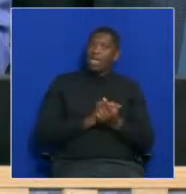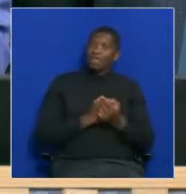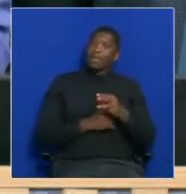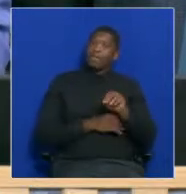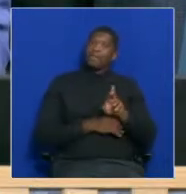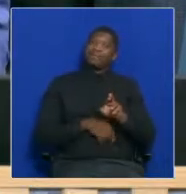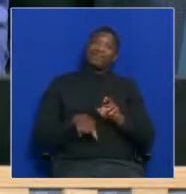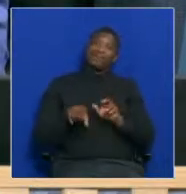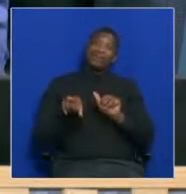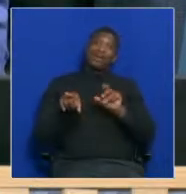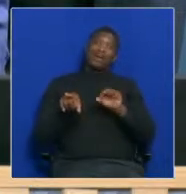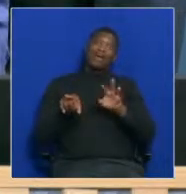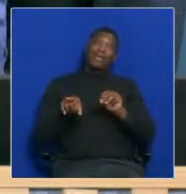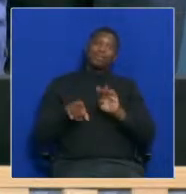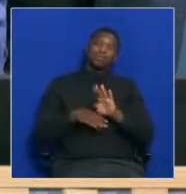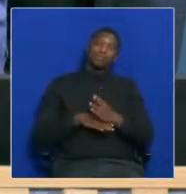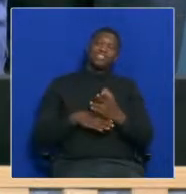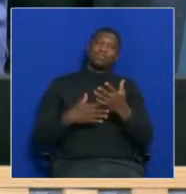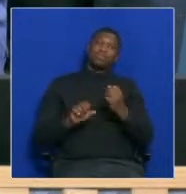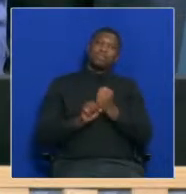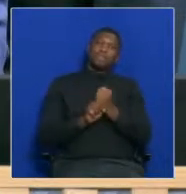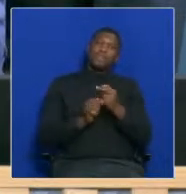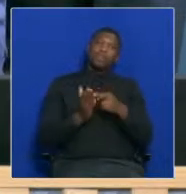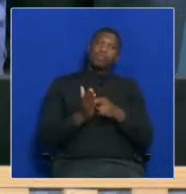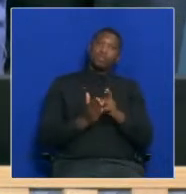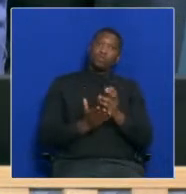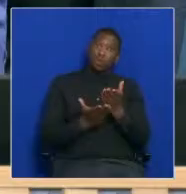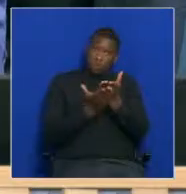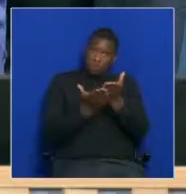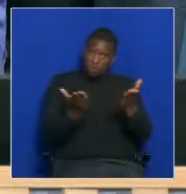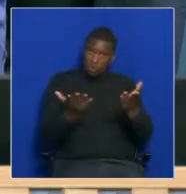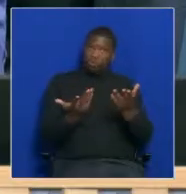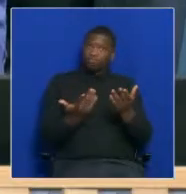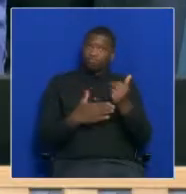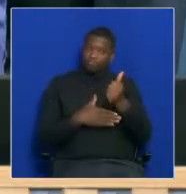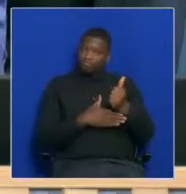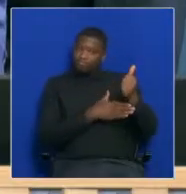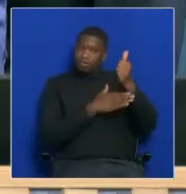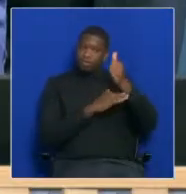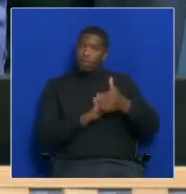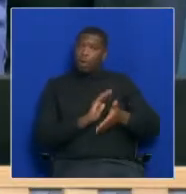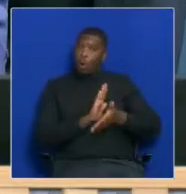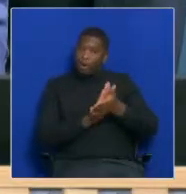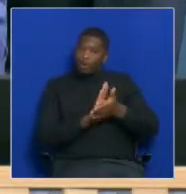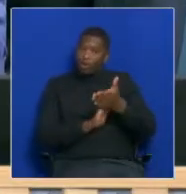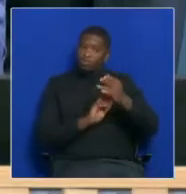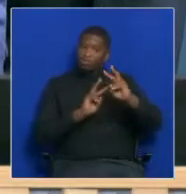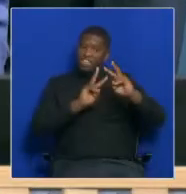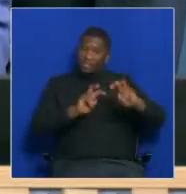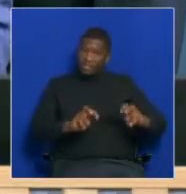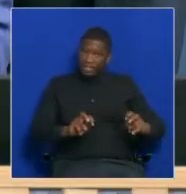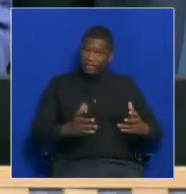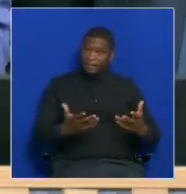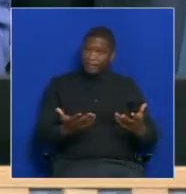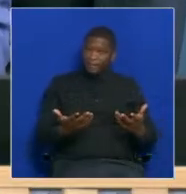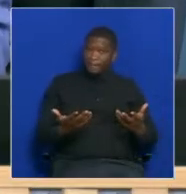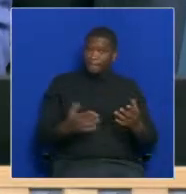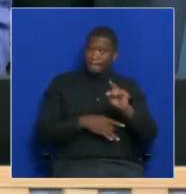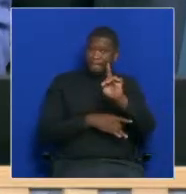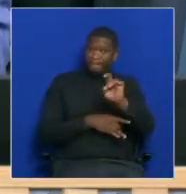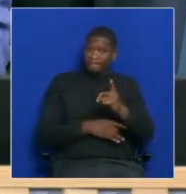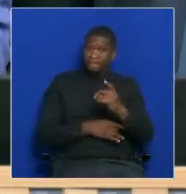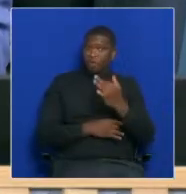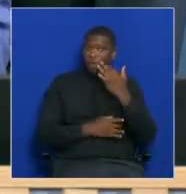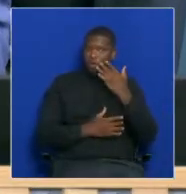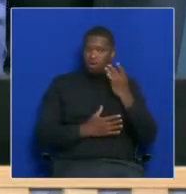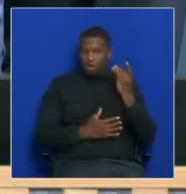to IDEC. Now you as head of operations and head of investigations, when you hear allegations